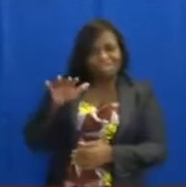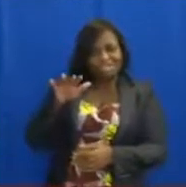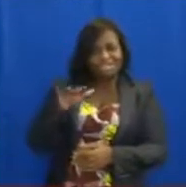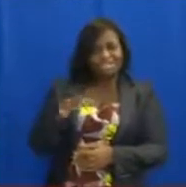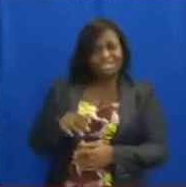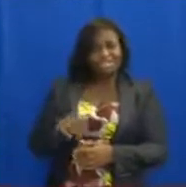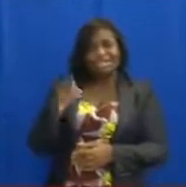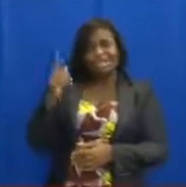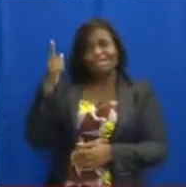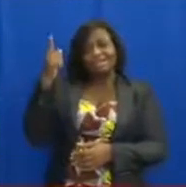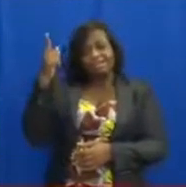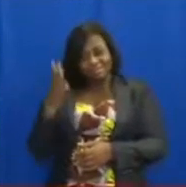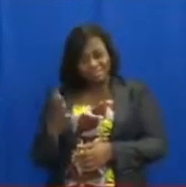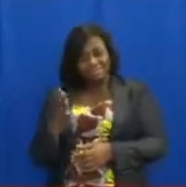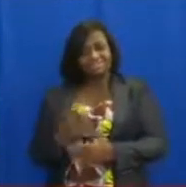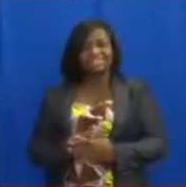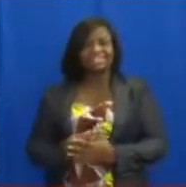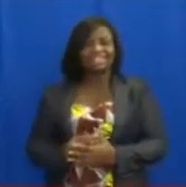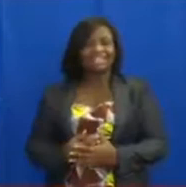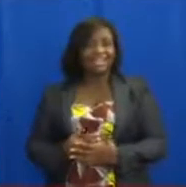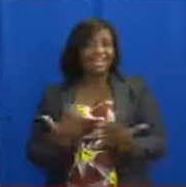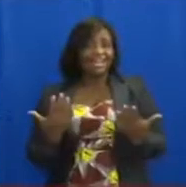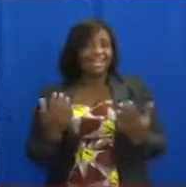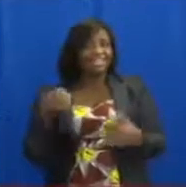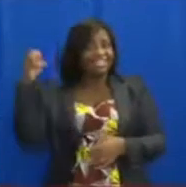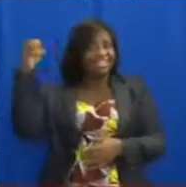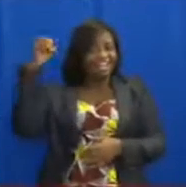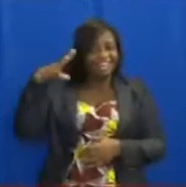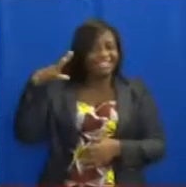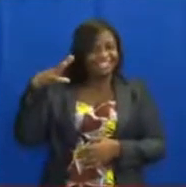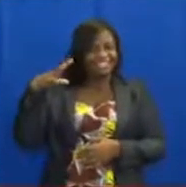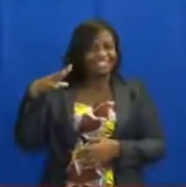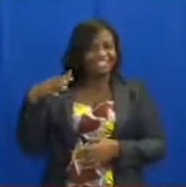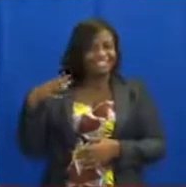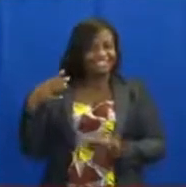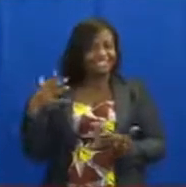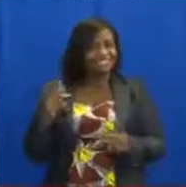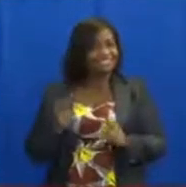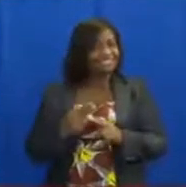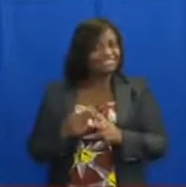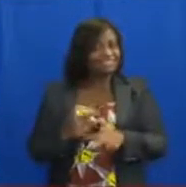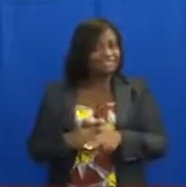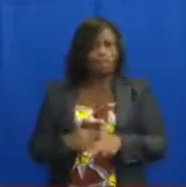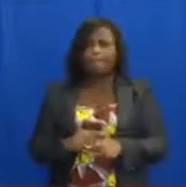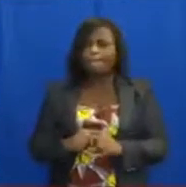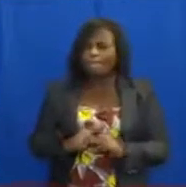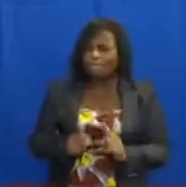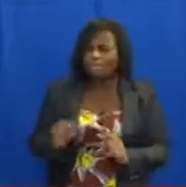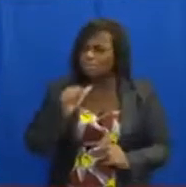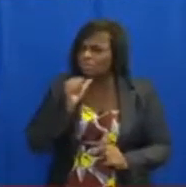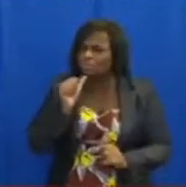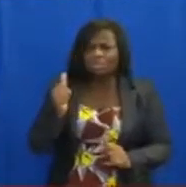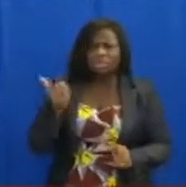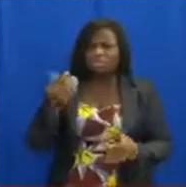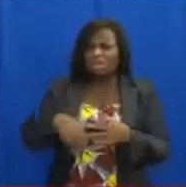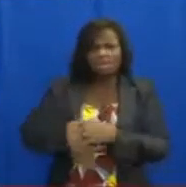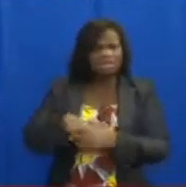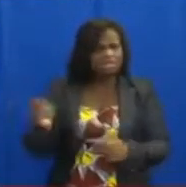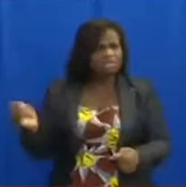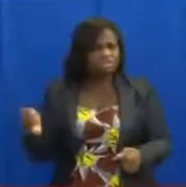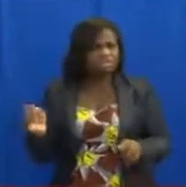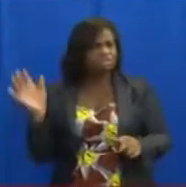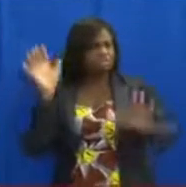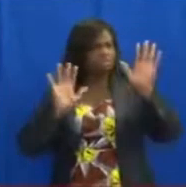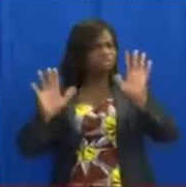the first half of this year, there is light at the end of the tunnel. But we are not yet out of